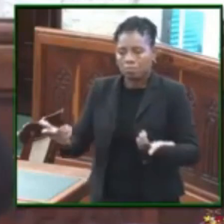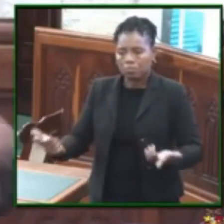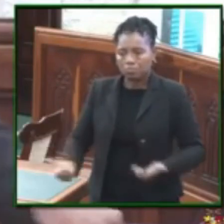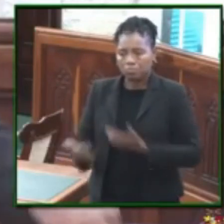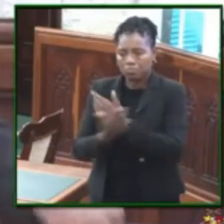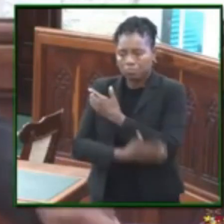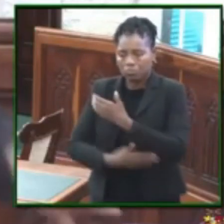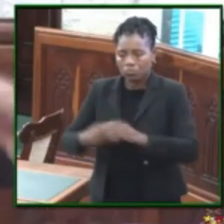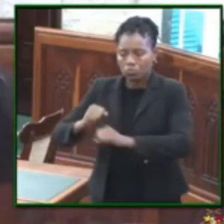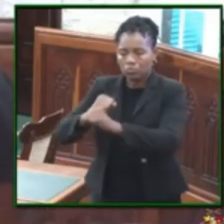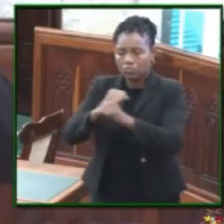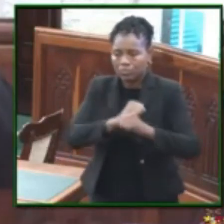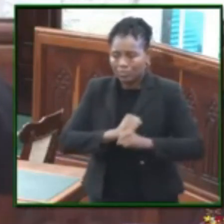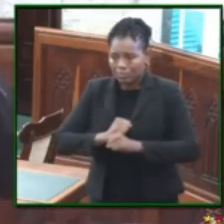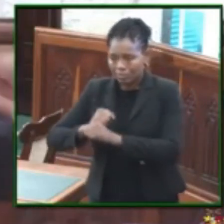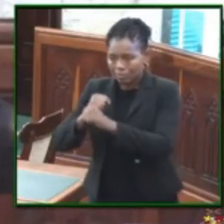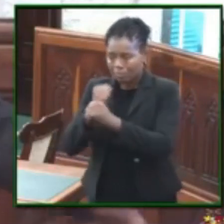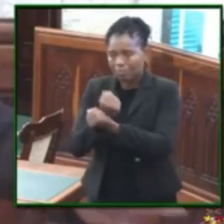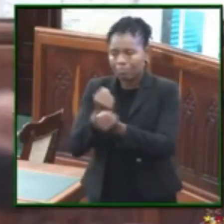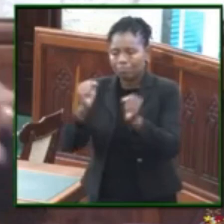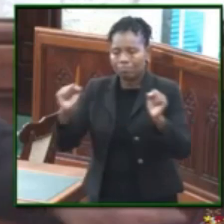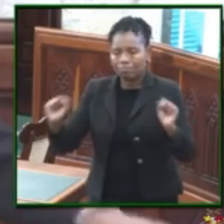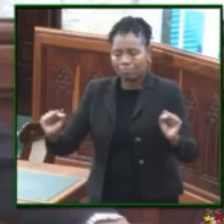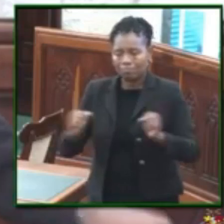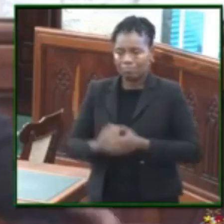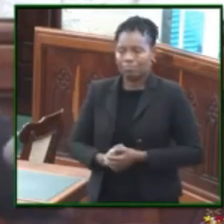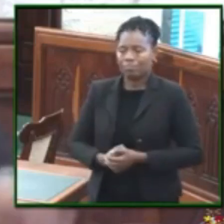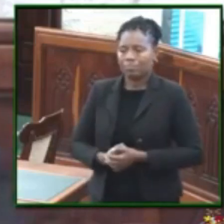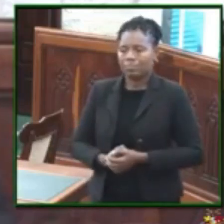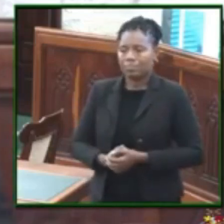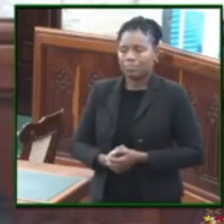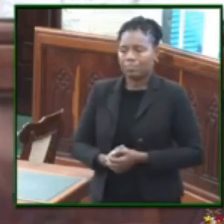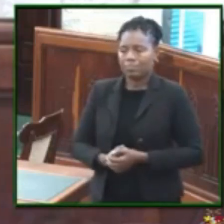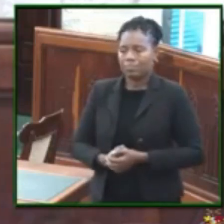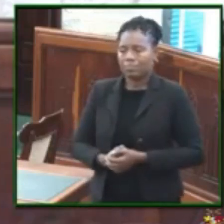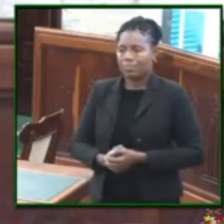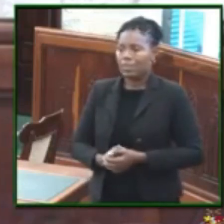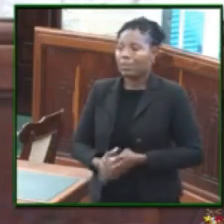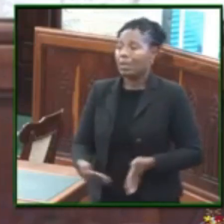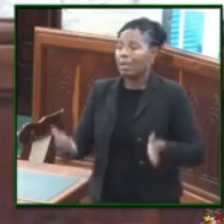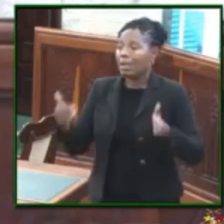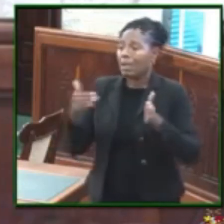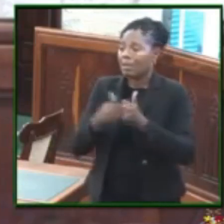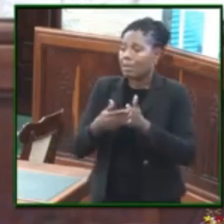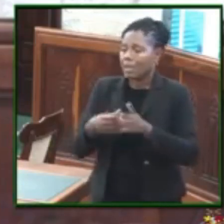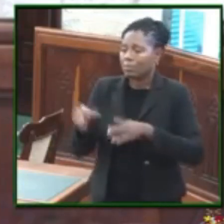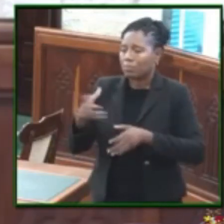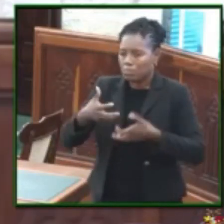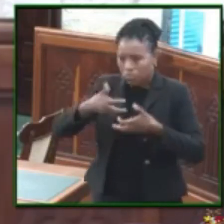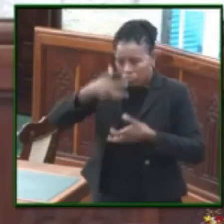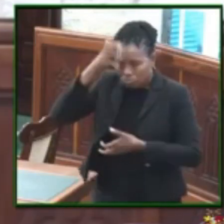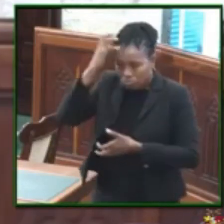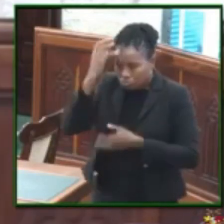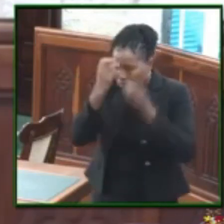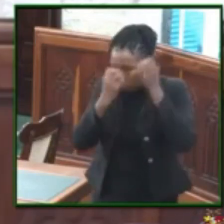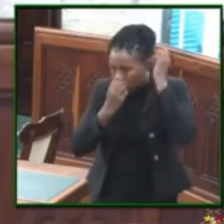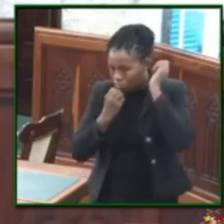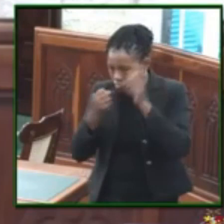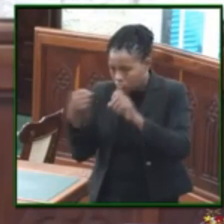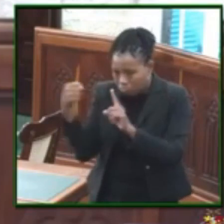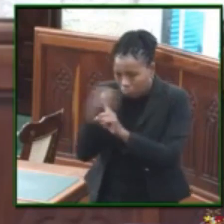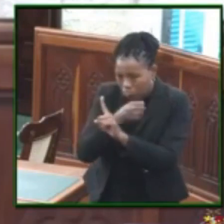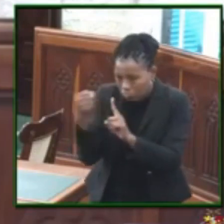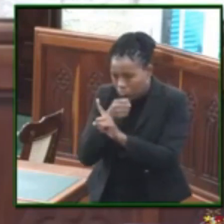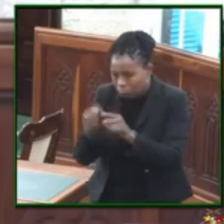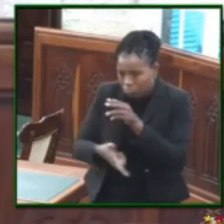to safeguard their security against criminal wrongdoing?